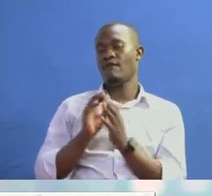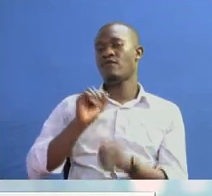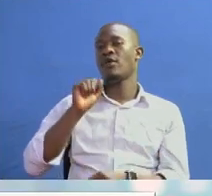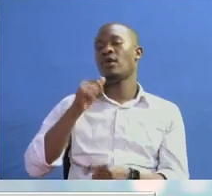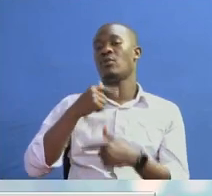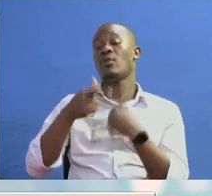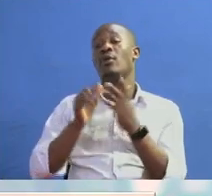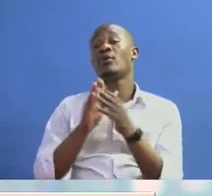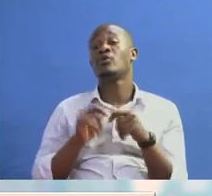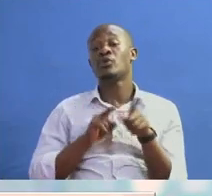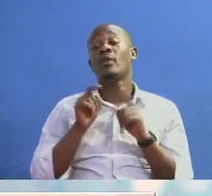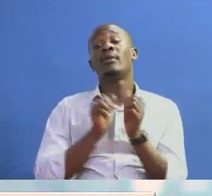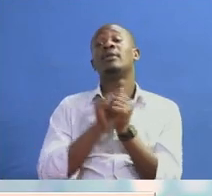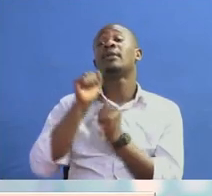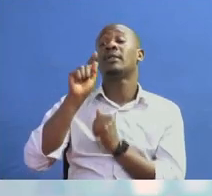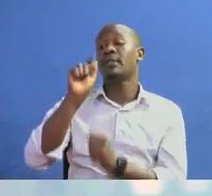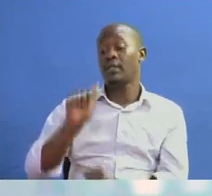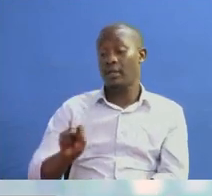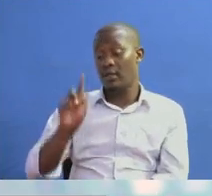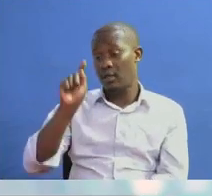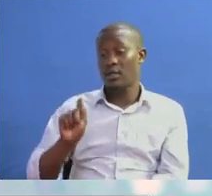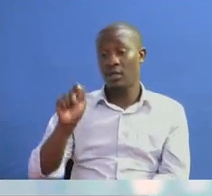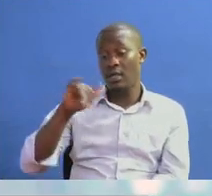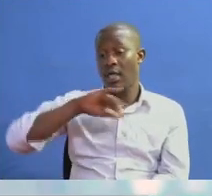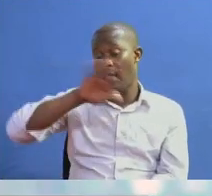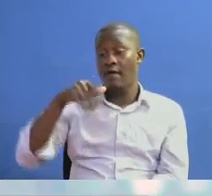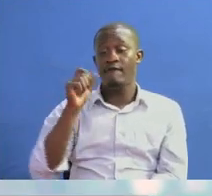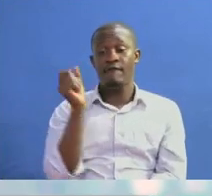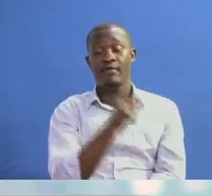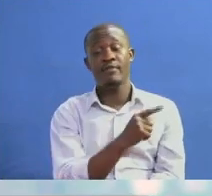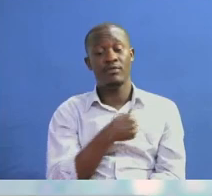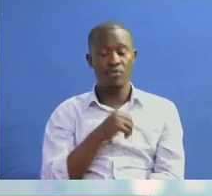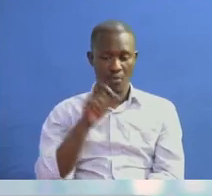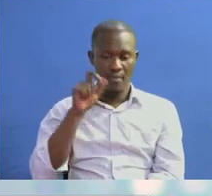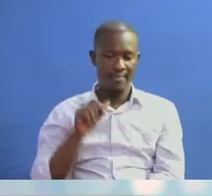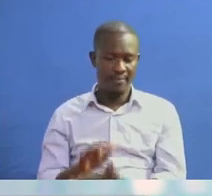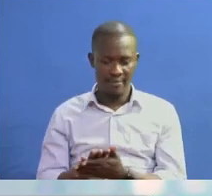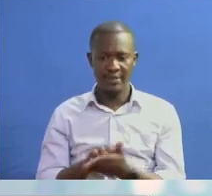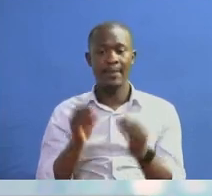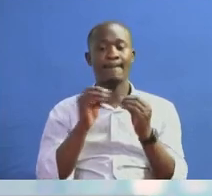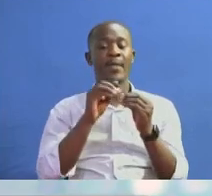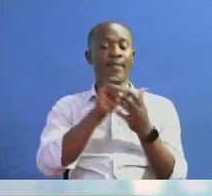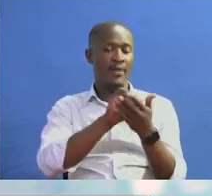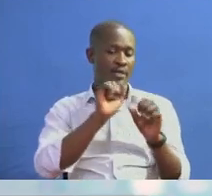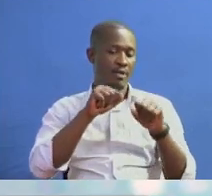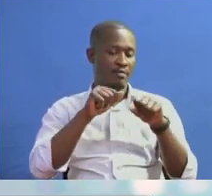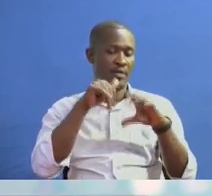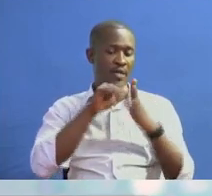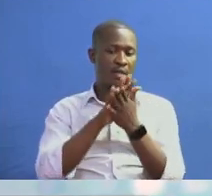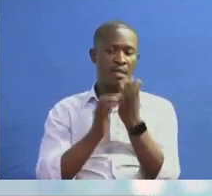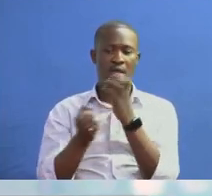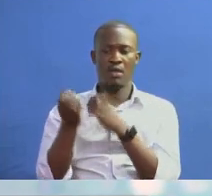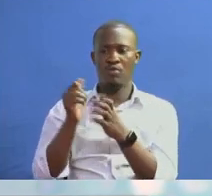going to supply 10 tons every month, we should live to that agreement. Because in economics and in